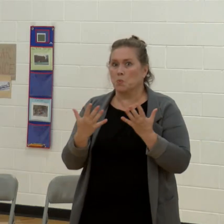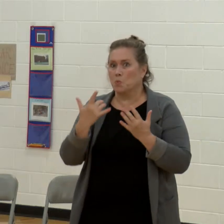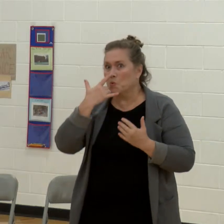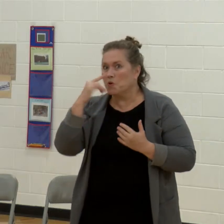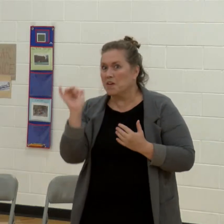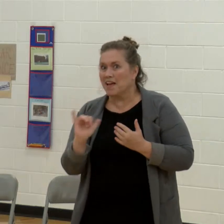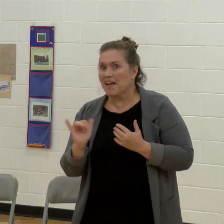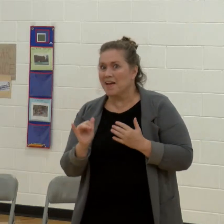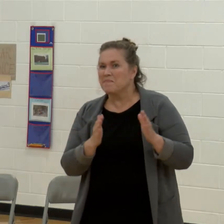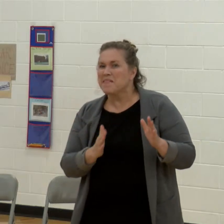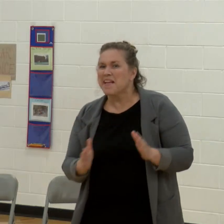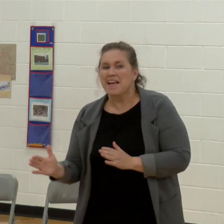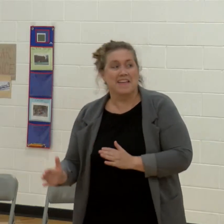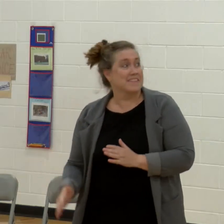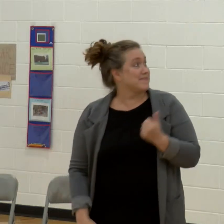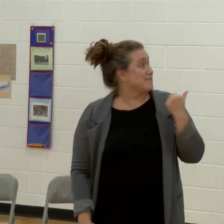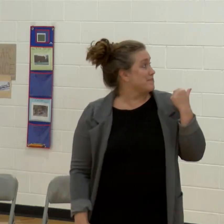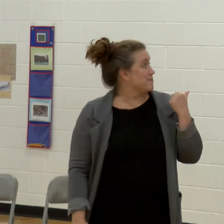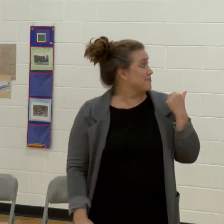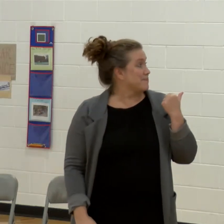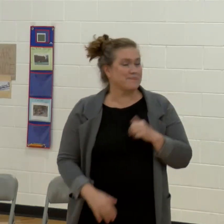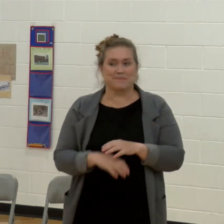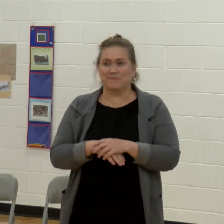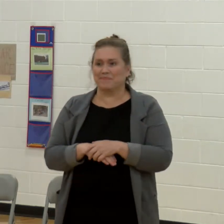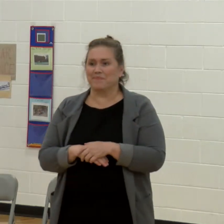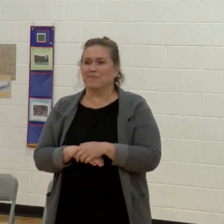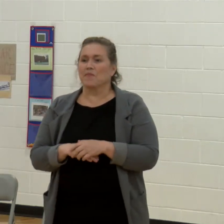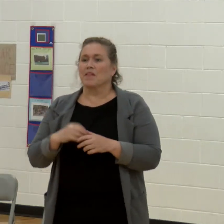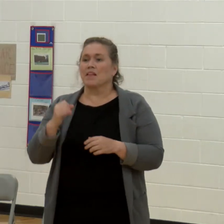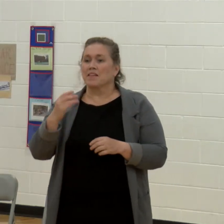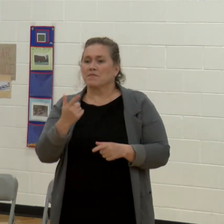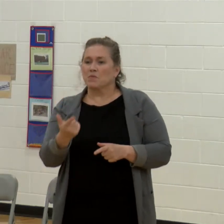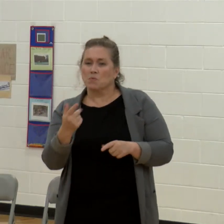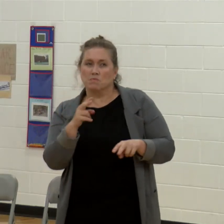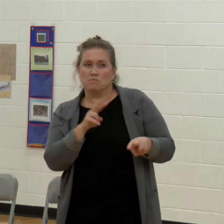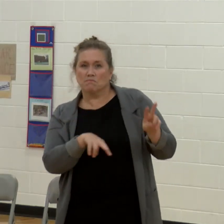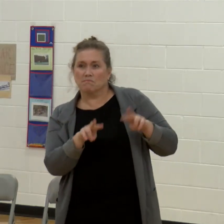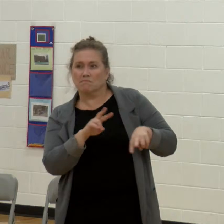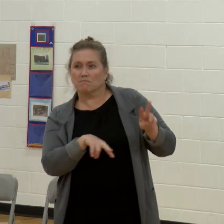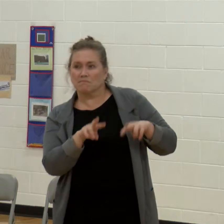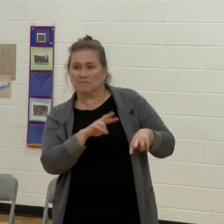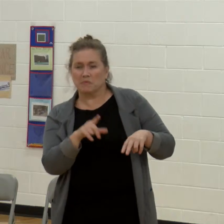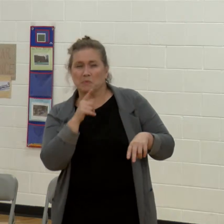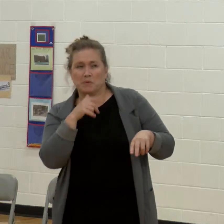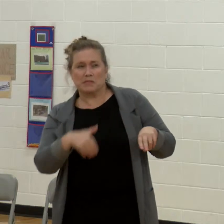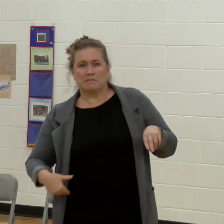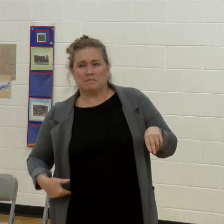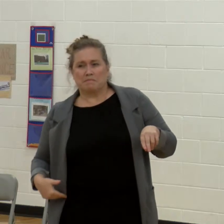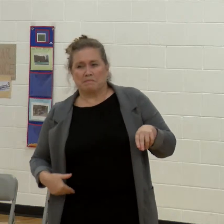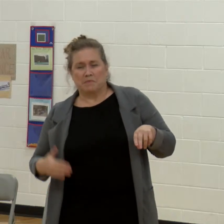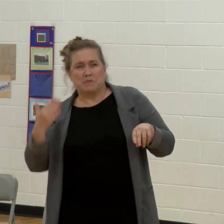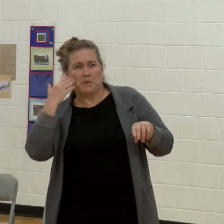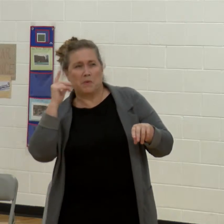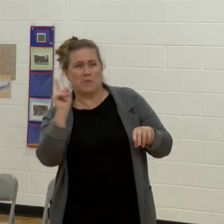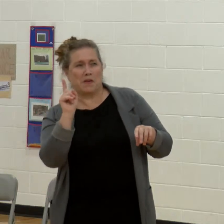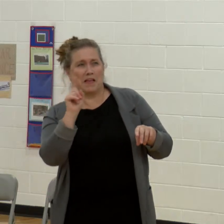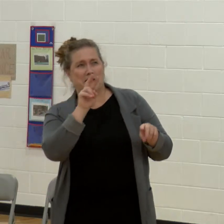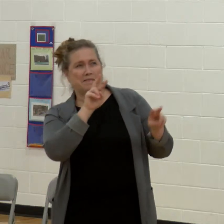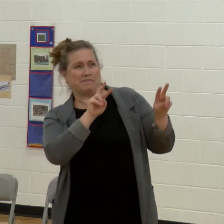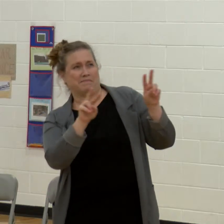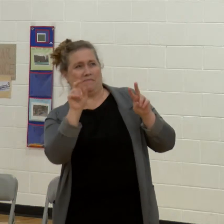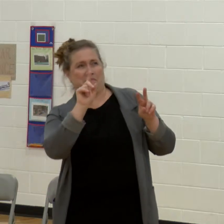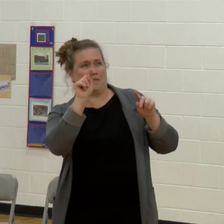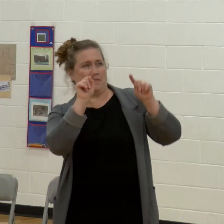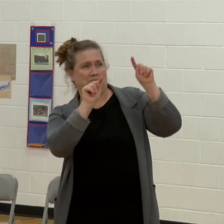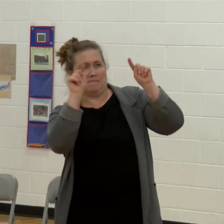So I imagine that if you're here, you probably have a decent sense of where this park is and what's going on there now. But just